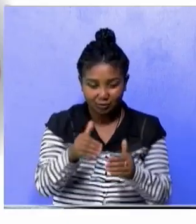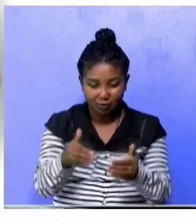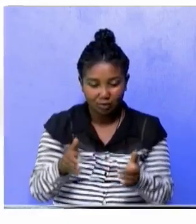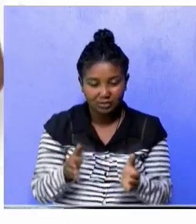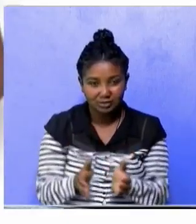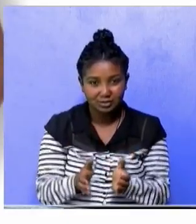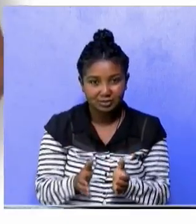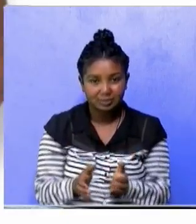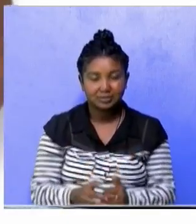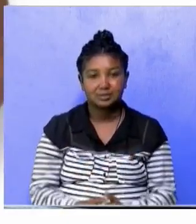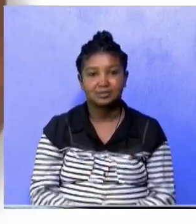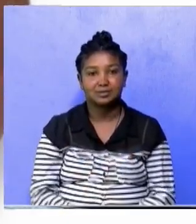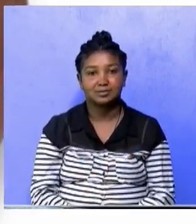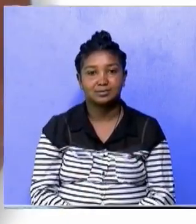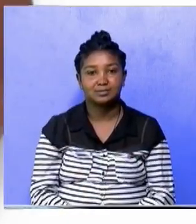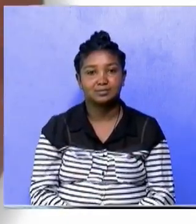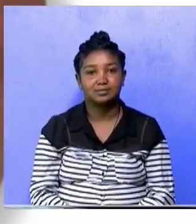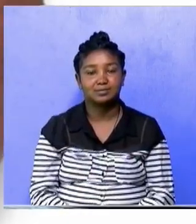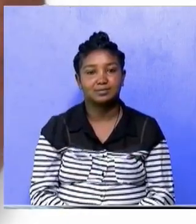Lunchbox